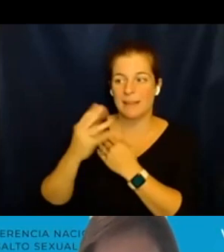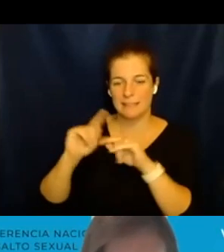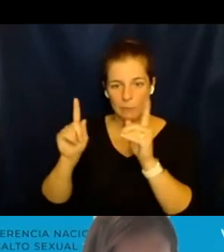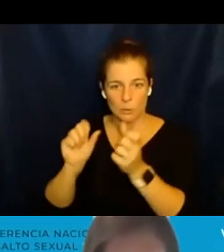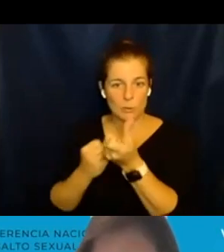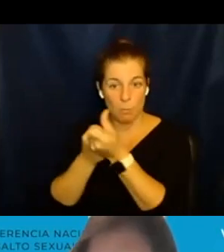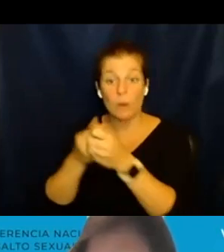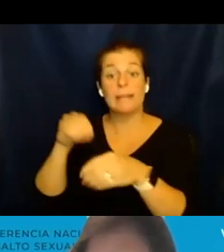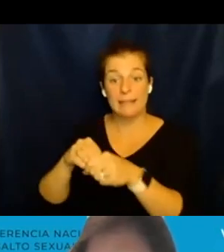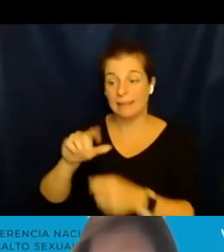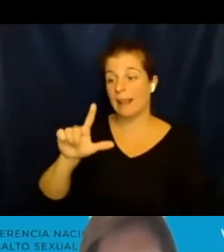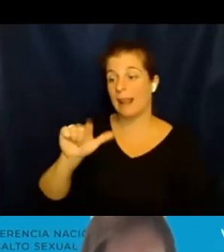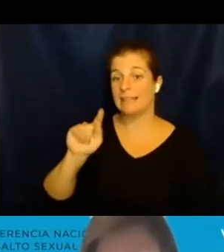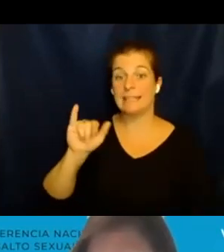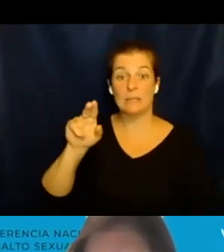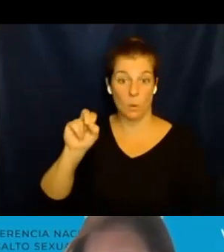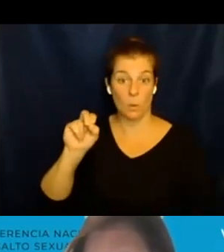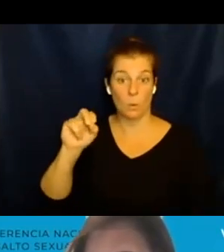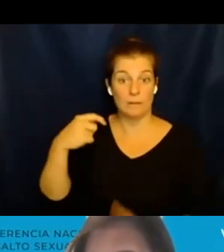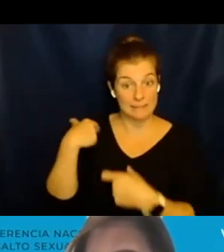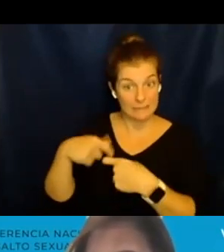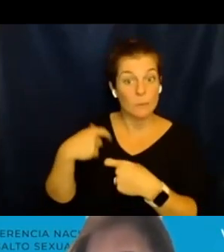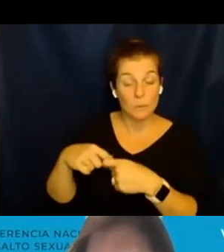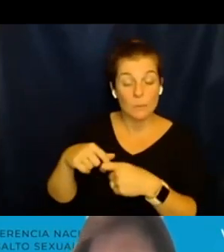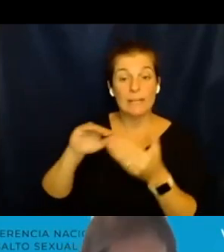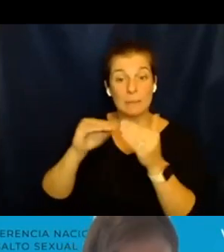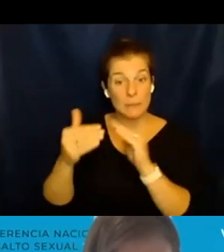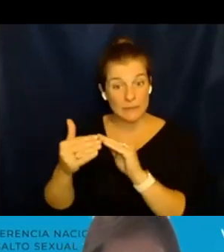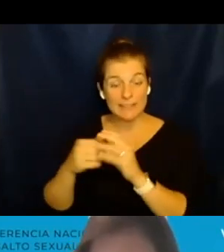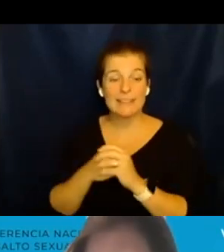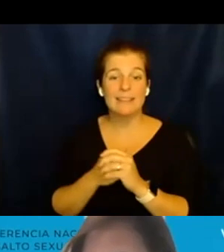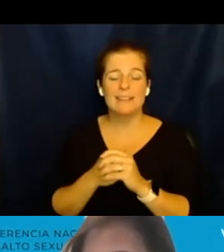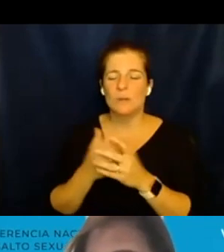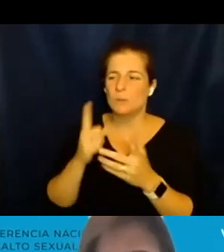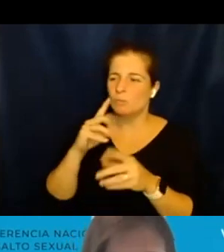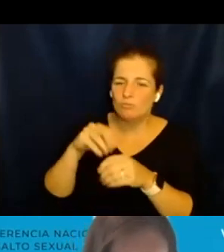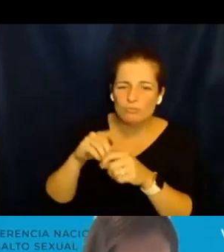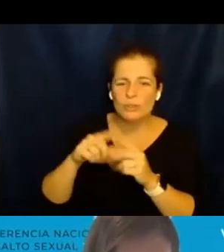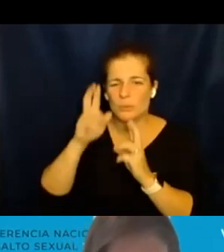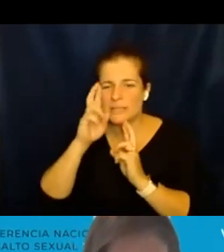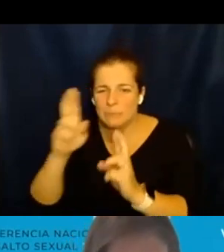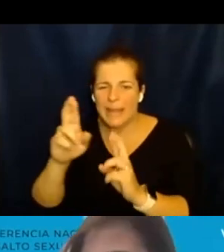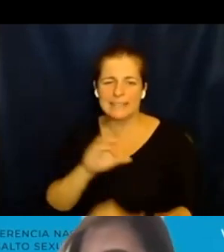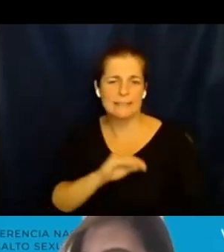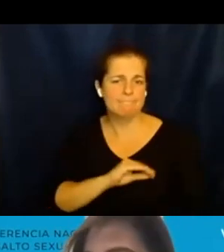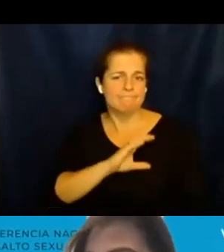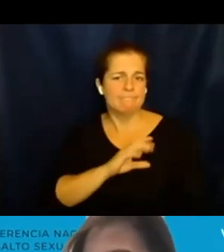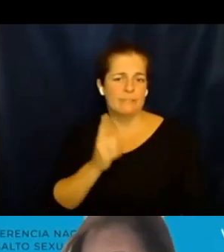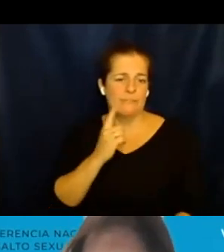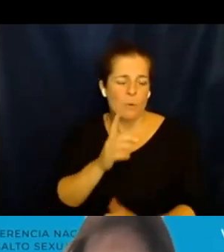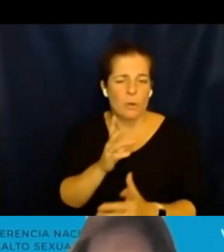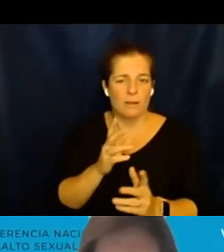community, advocating for the respect for the dignity of each person and empowering the new generations against